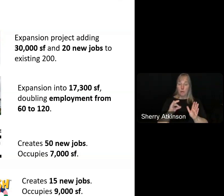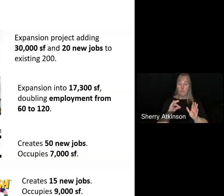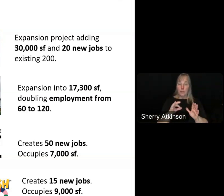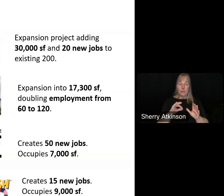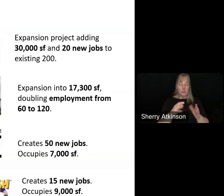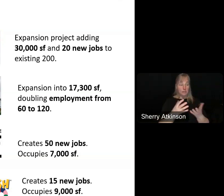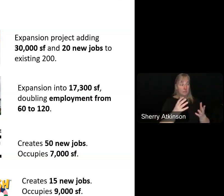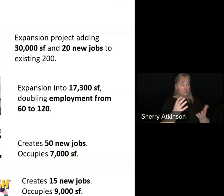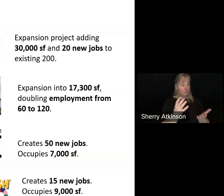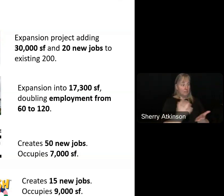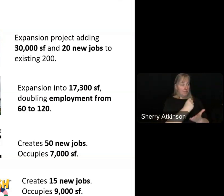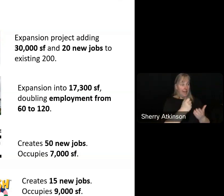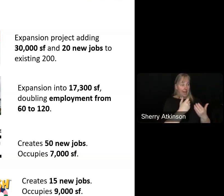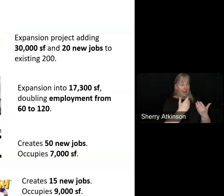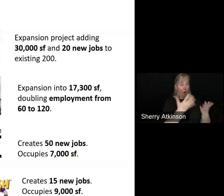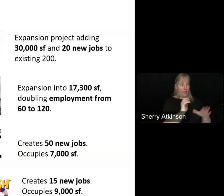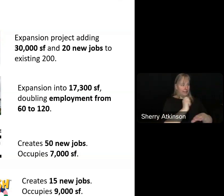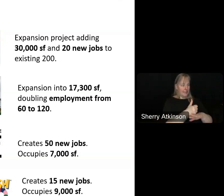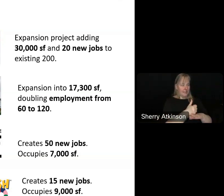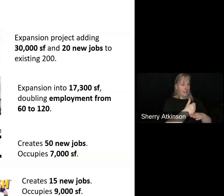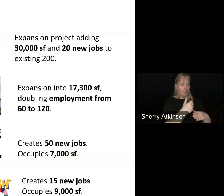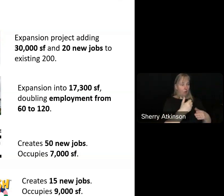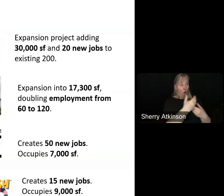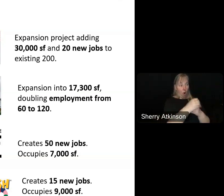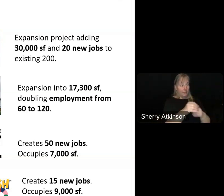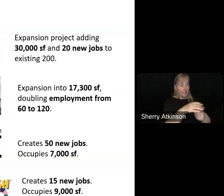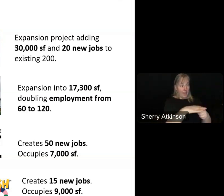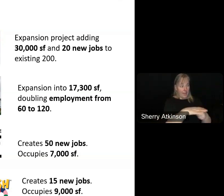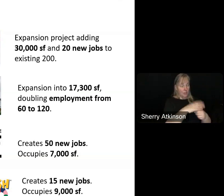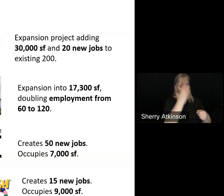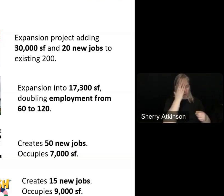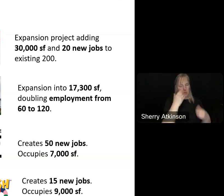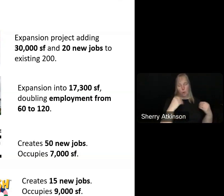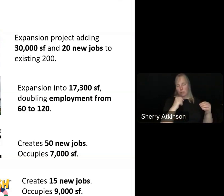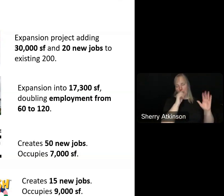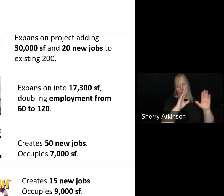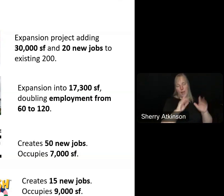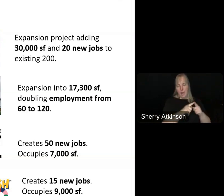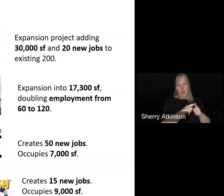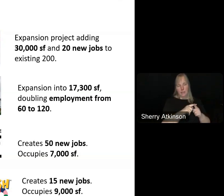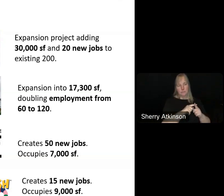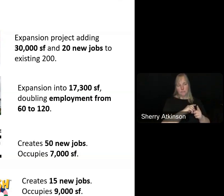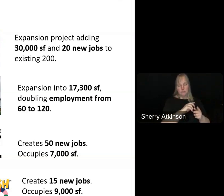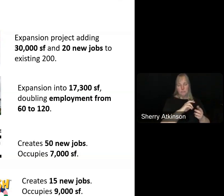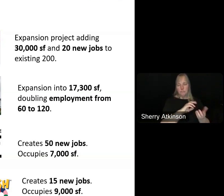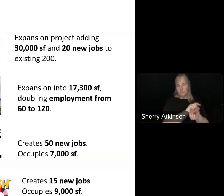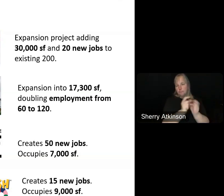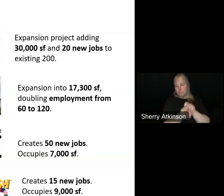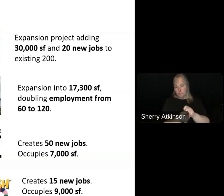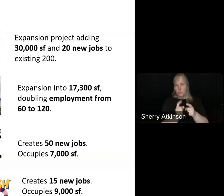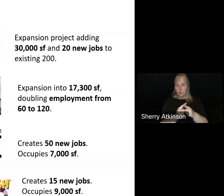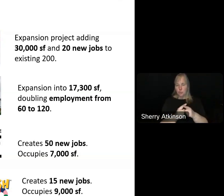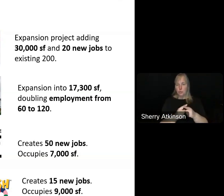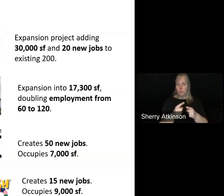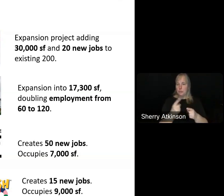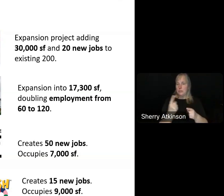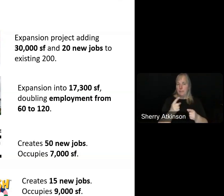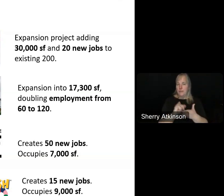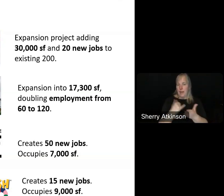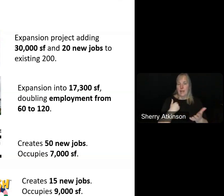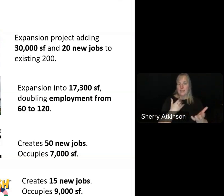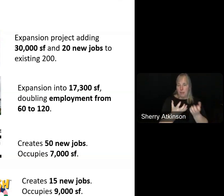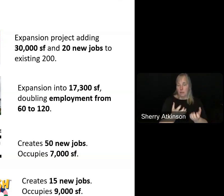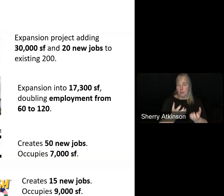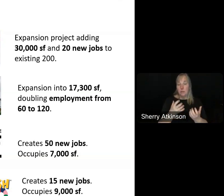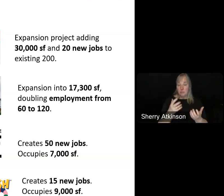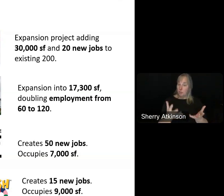space, knowing that the market isn't so great right now, and kind of using it for something where there is a demand, which there is a demand for healthcare, having a campus